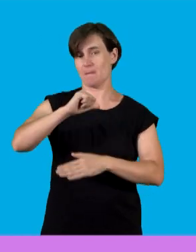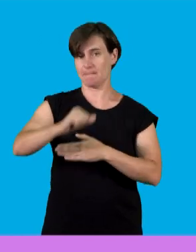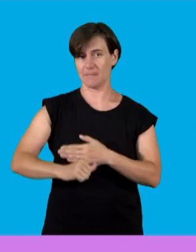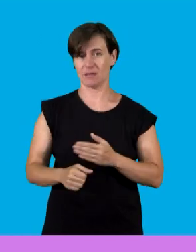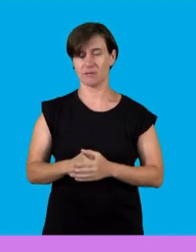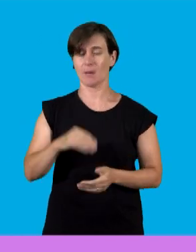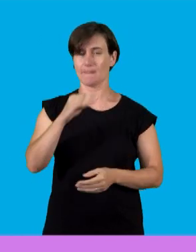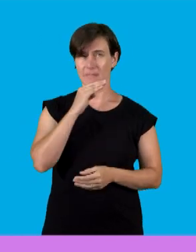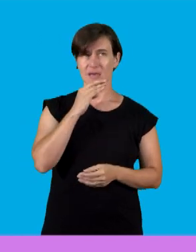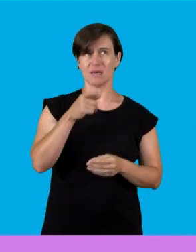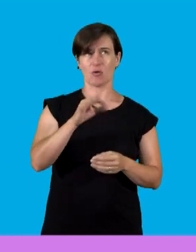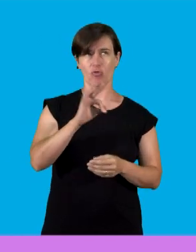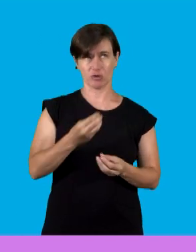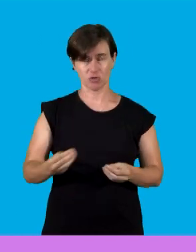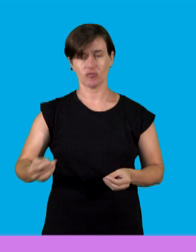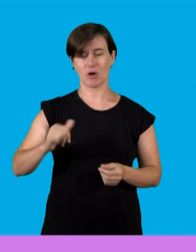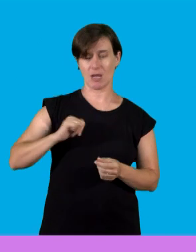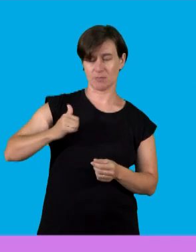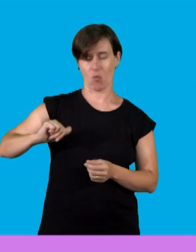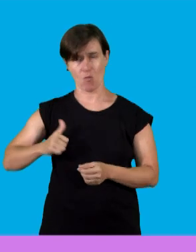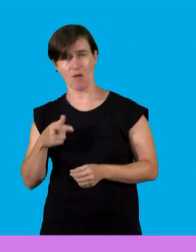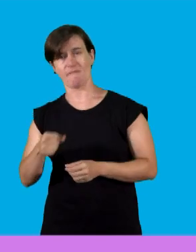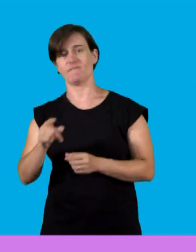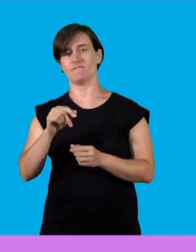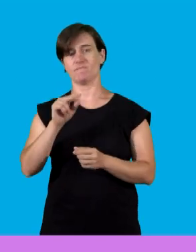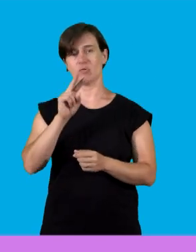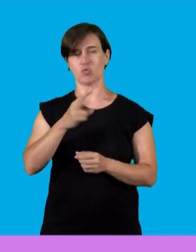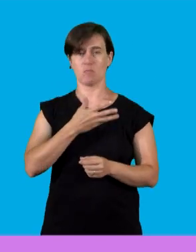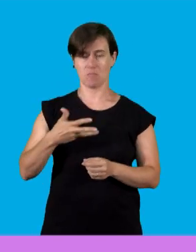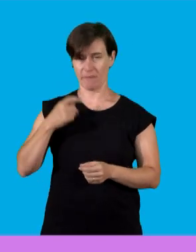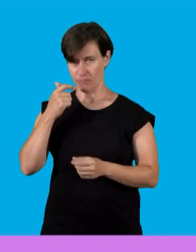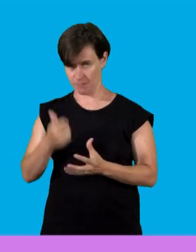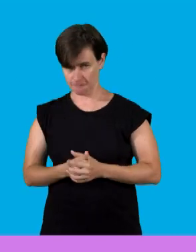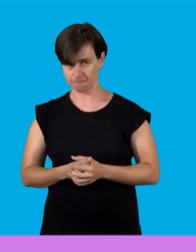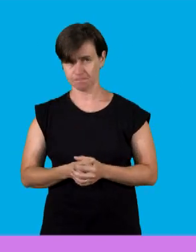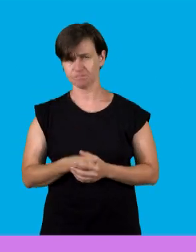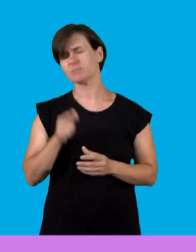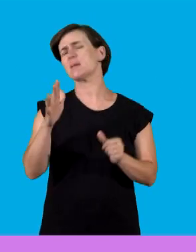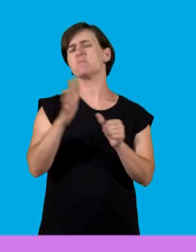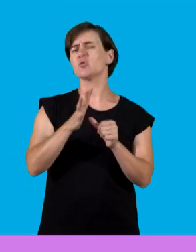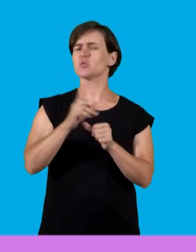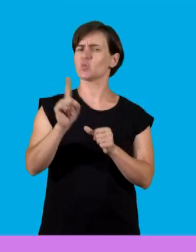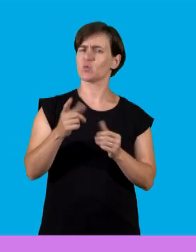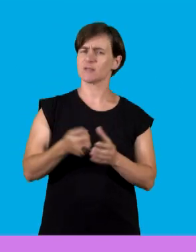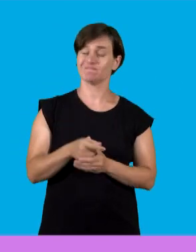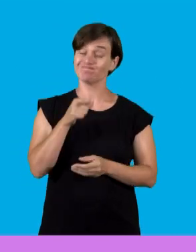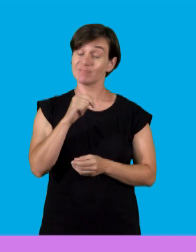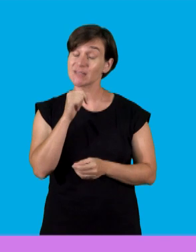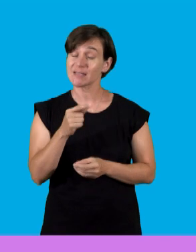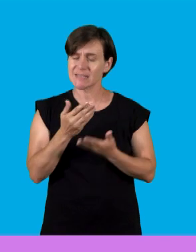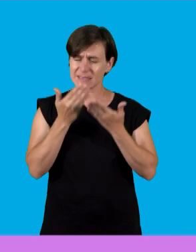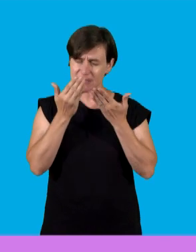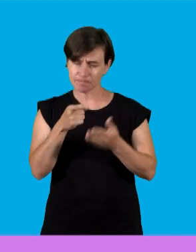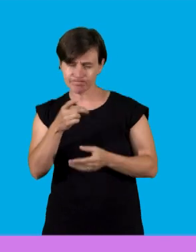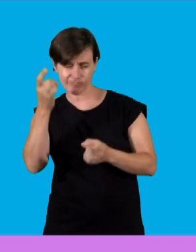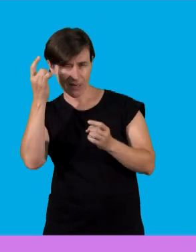so there we have the family, mother, father, 3 children, and then as well as the grandparents. What else is important? It says, study